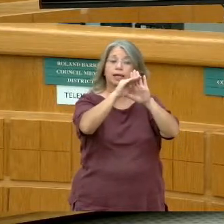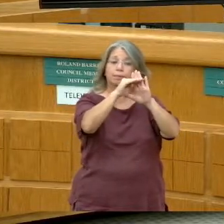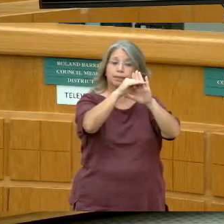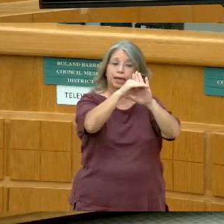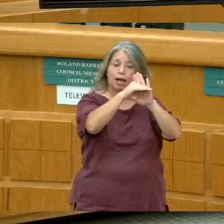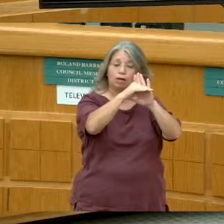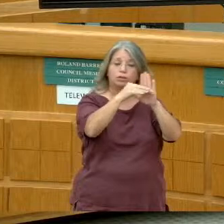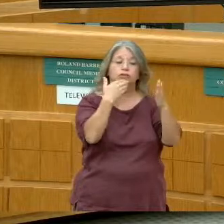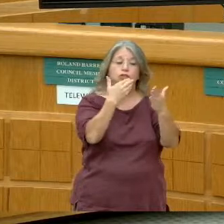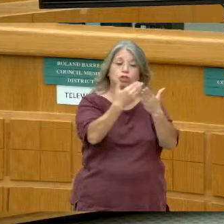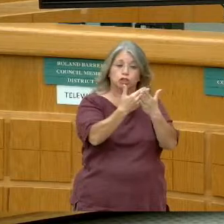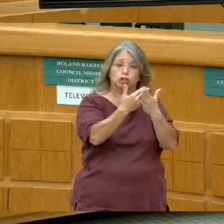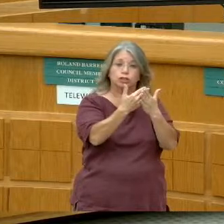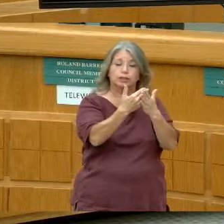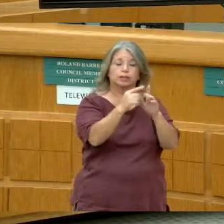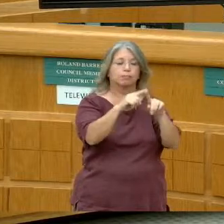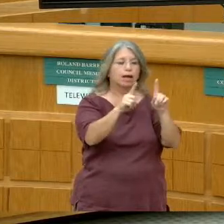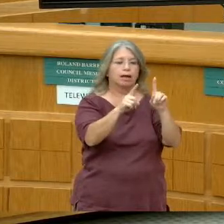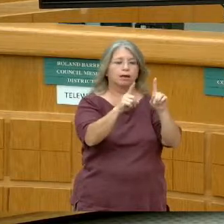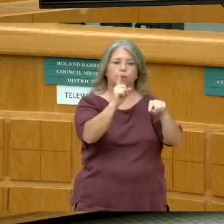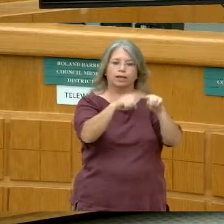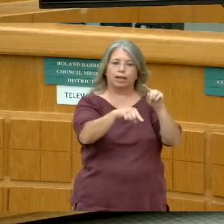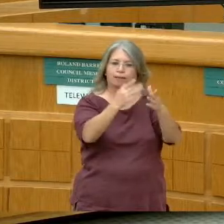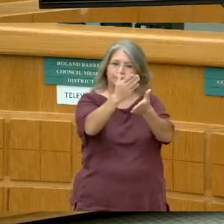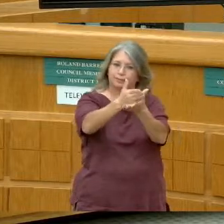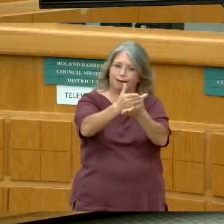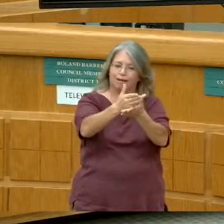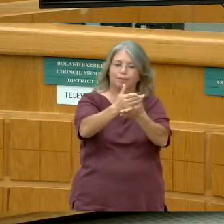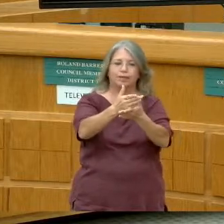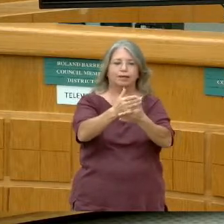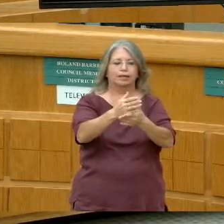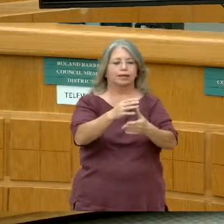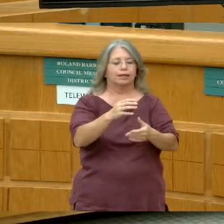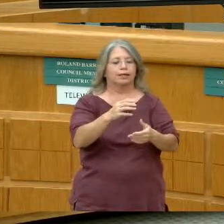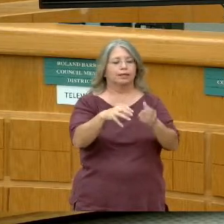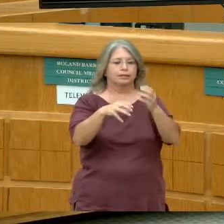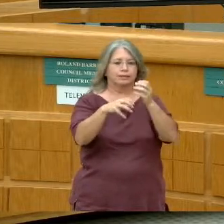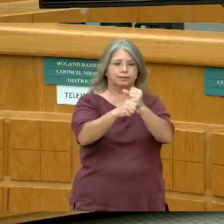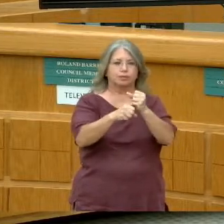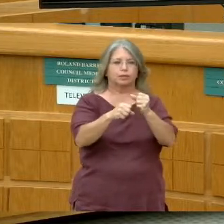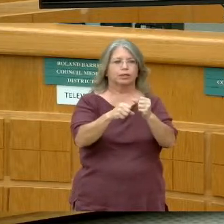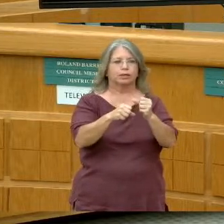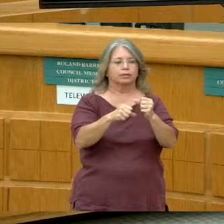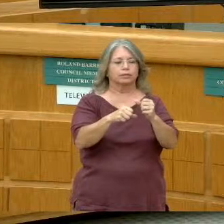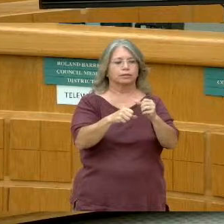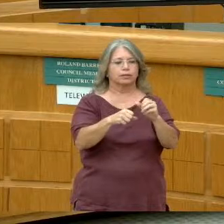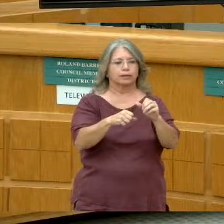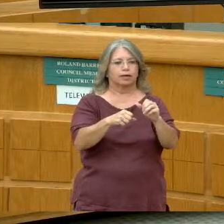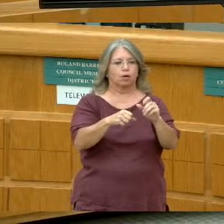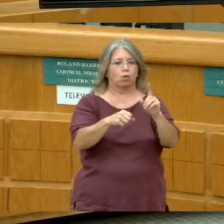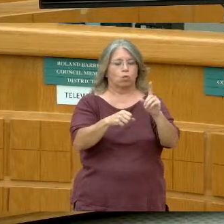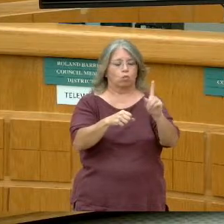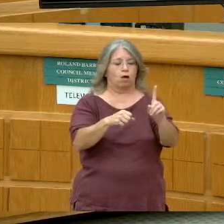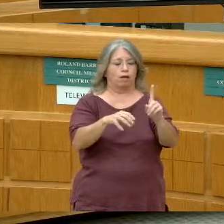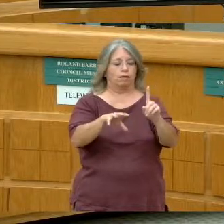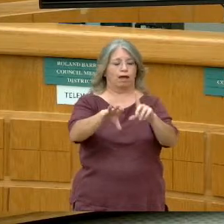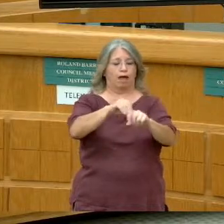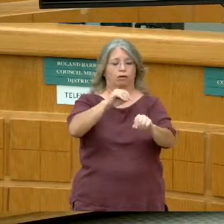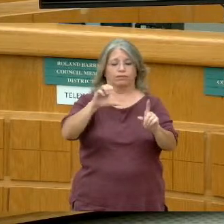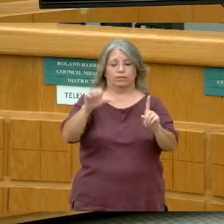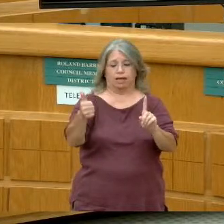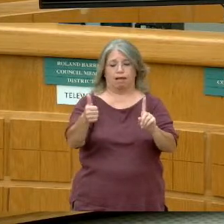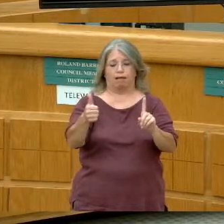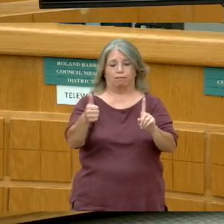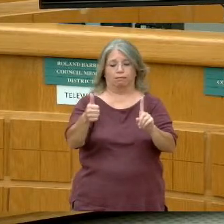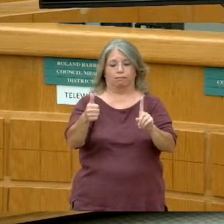up. About 1 in every 10 Coastal Bend residents has COVID right now, or is infected with COVID right now.